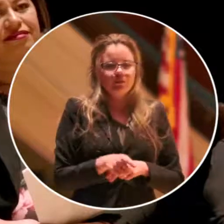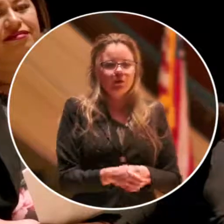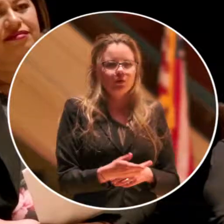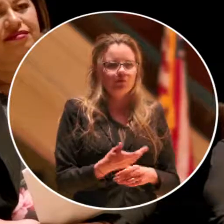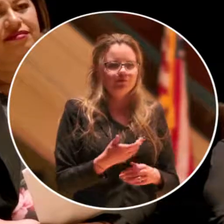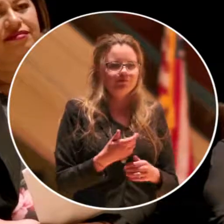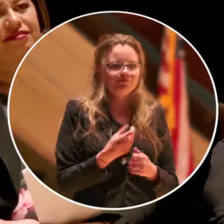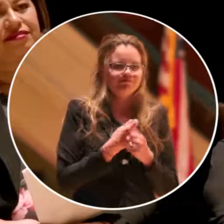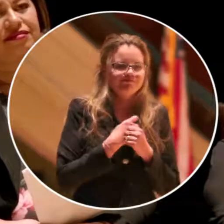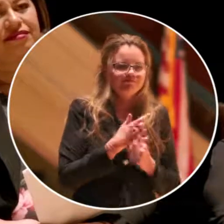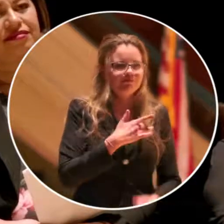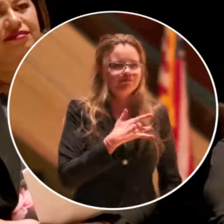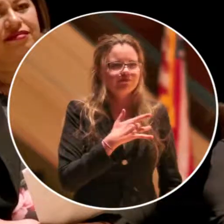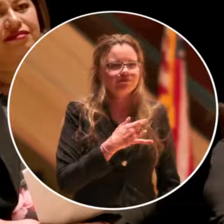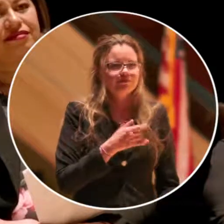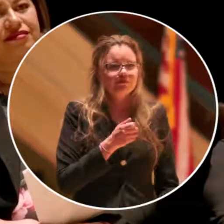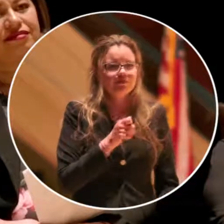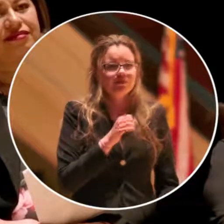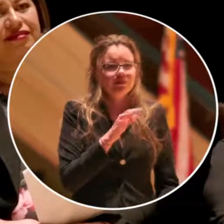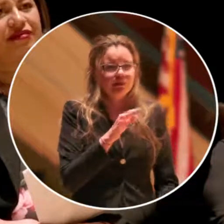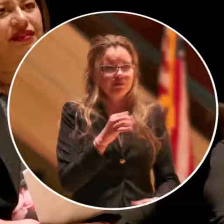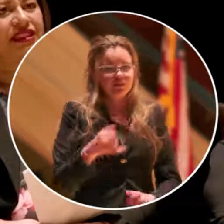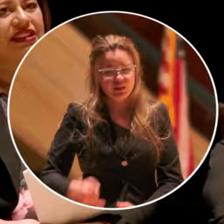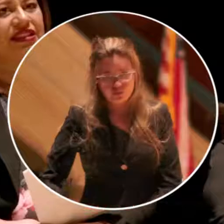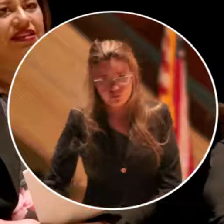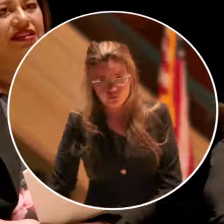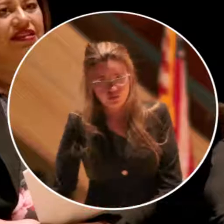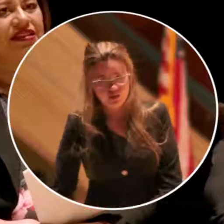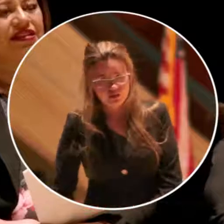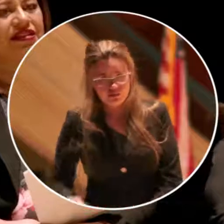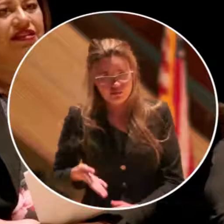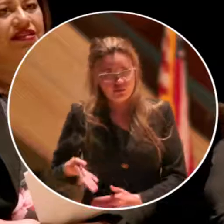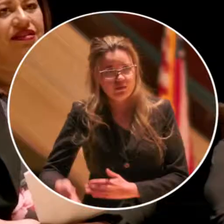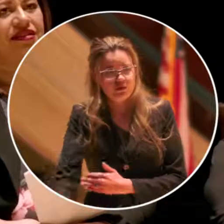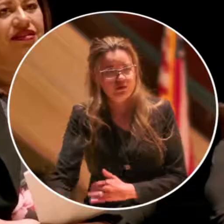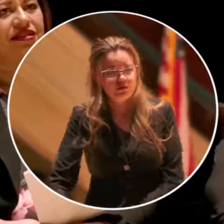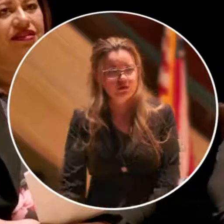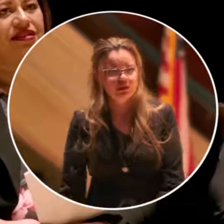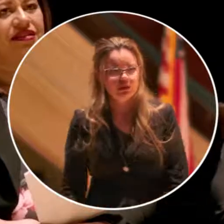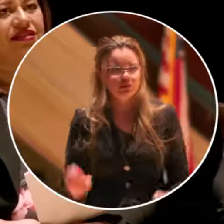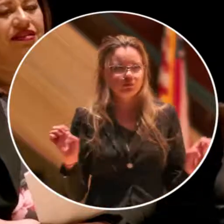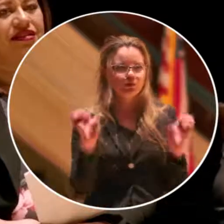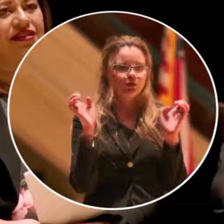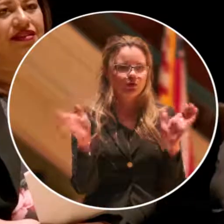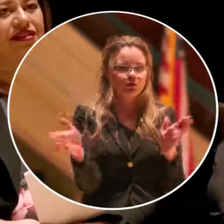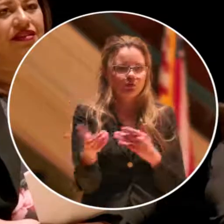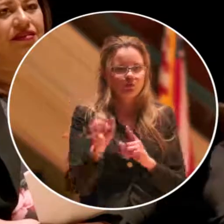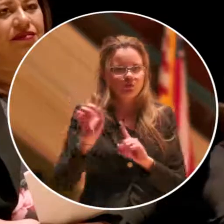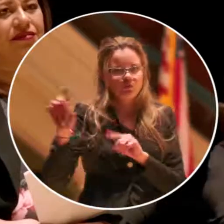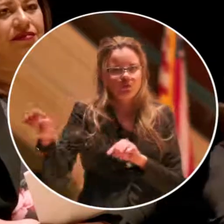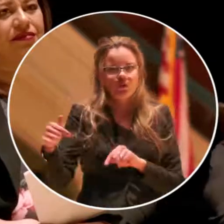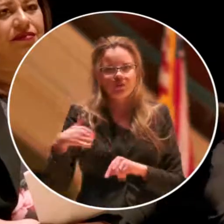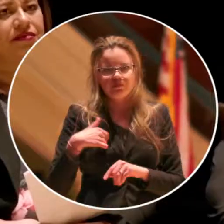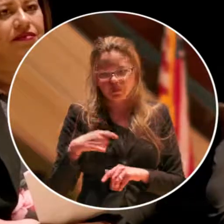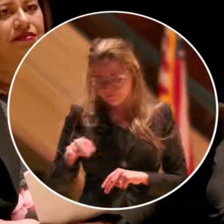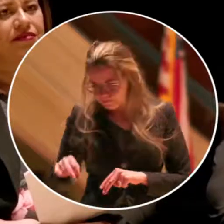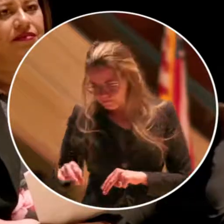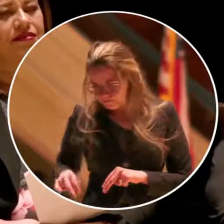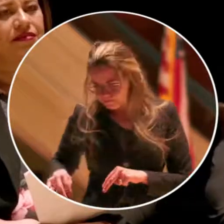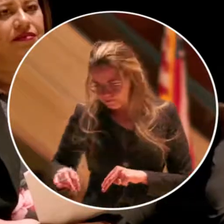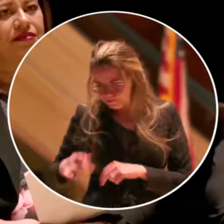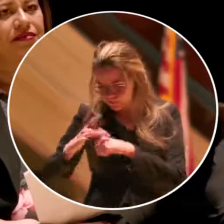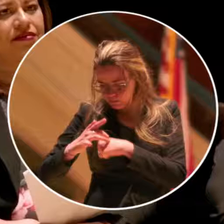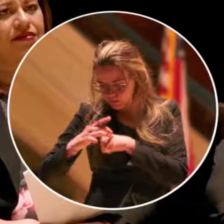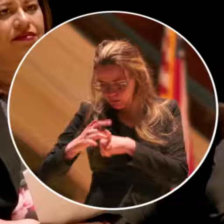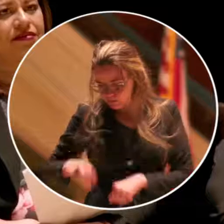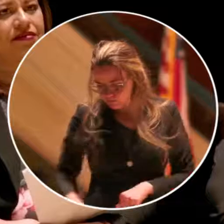and told me that if it crept beyond the lines, I should go to the emergency room. I watched those markings obsessively when I